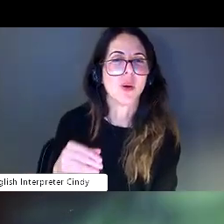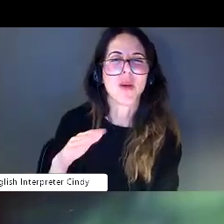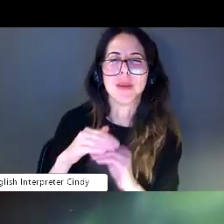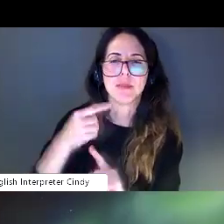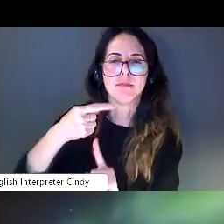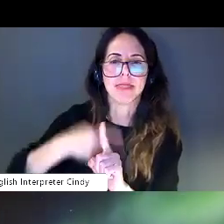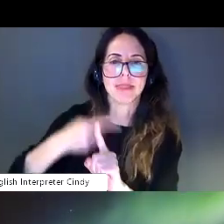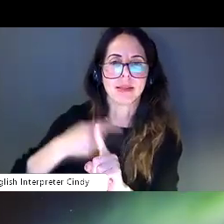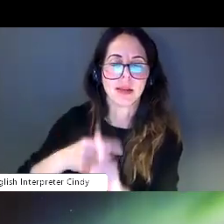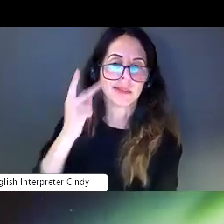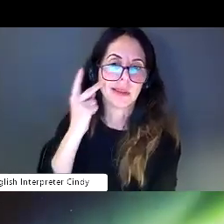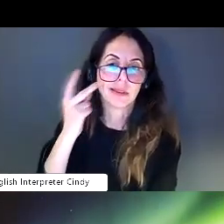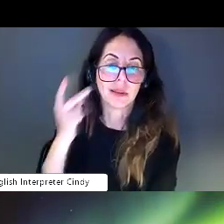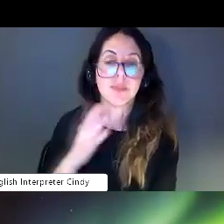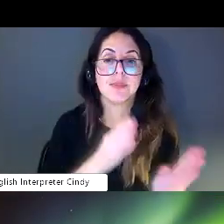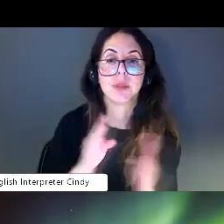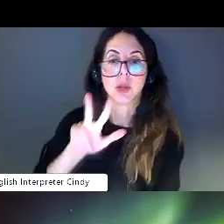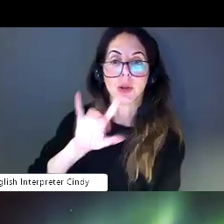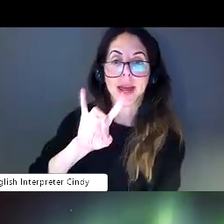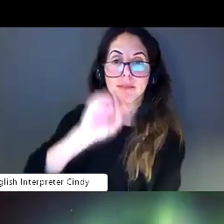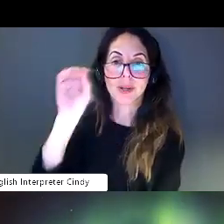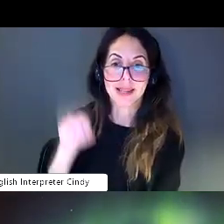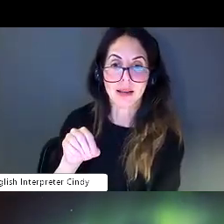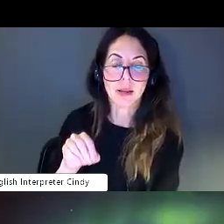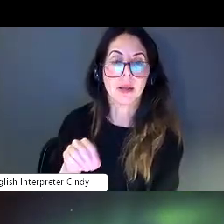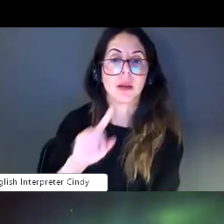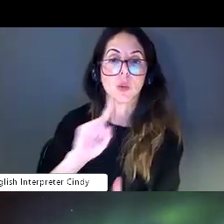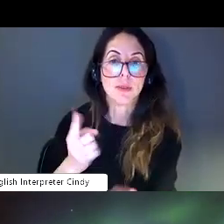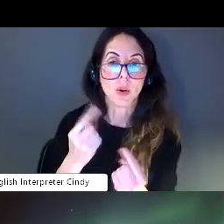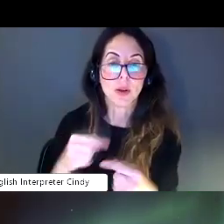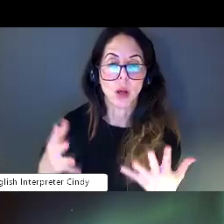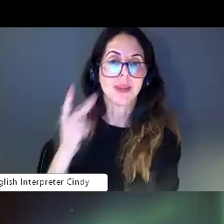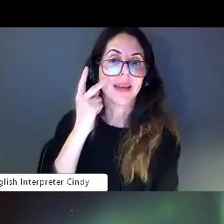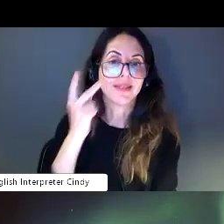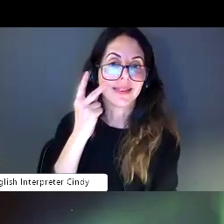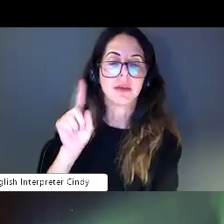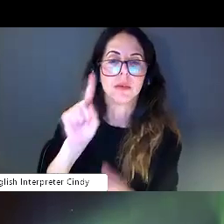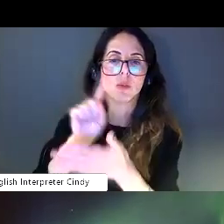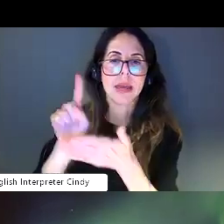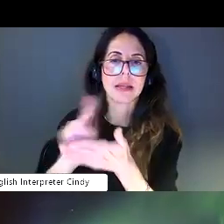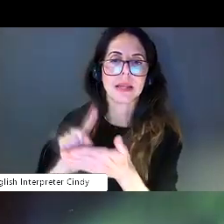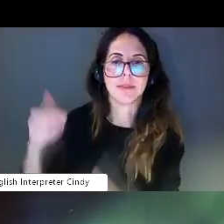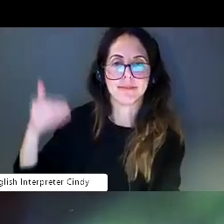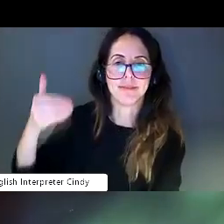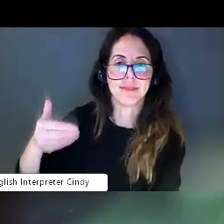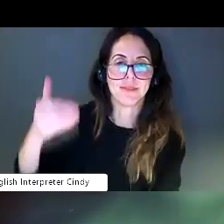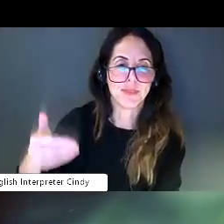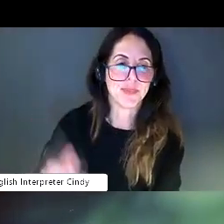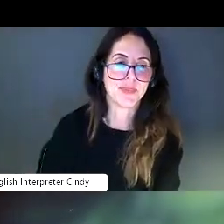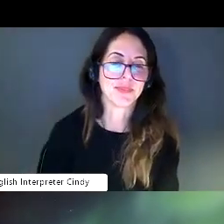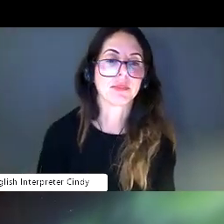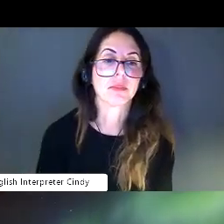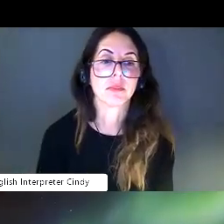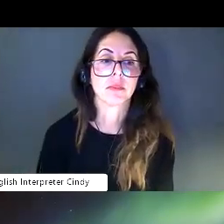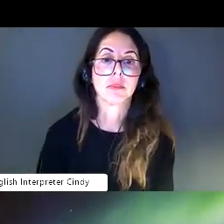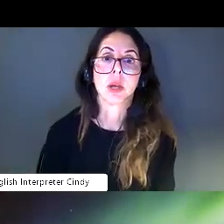basis, whereas 38% indicated that they've observed it on a weekly basis. And here's 2 notable quotes